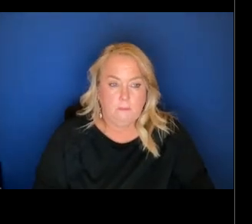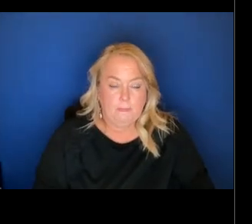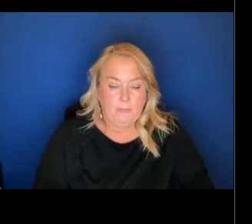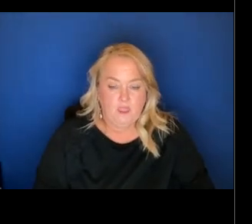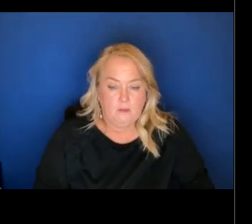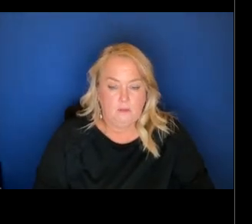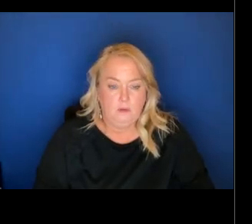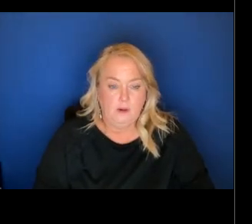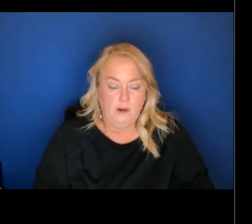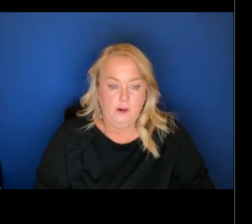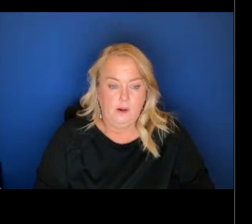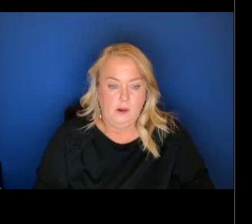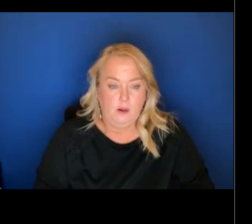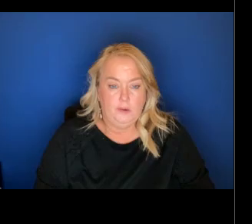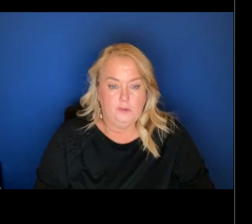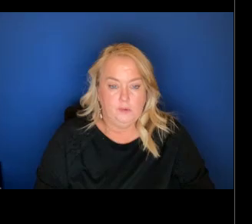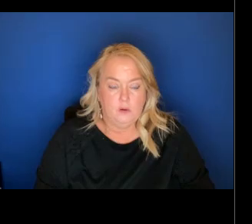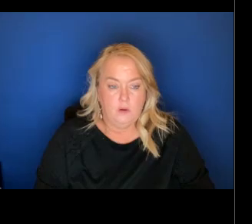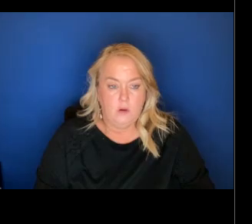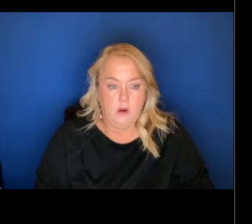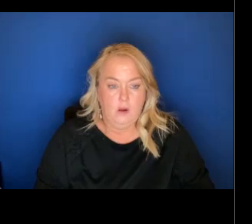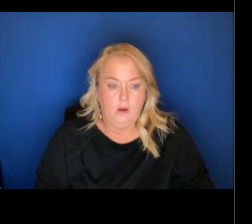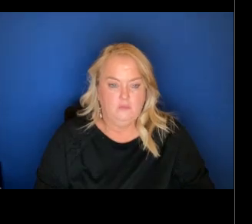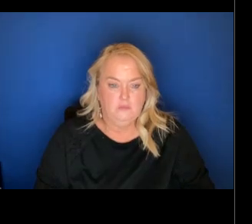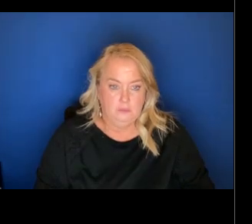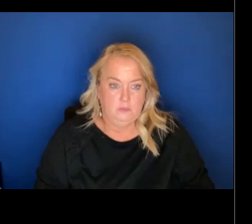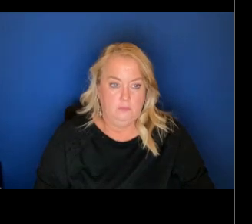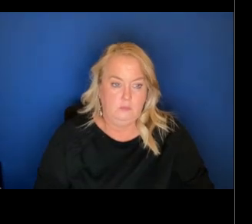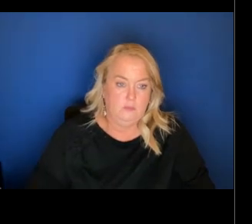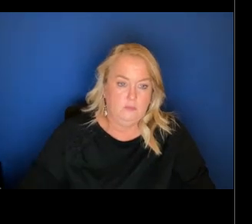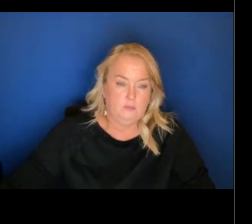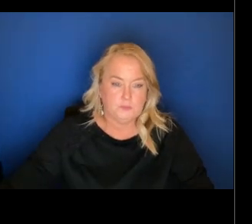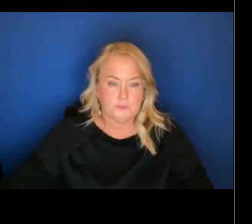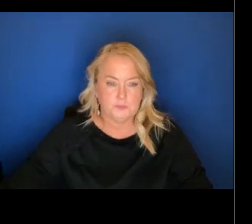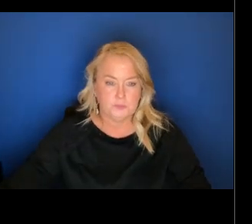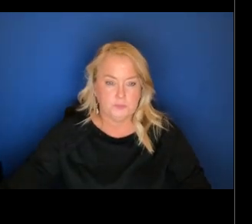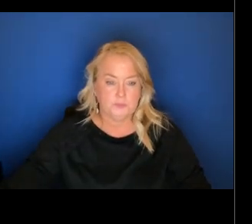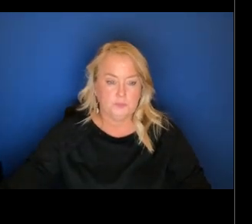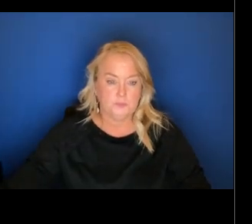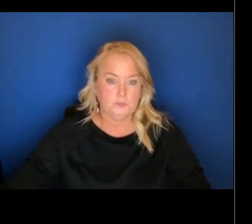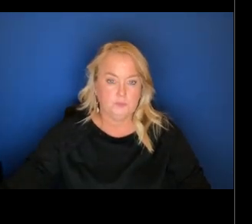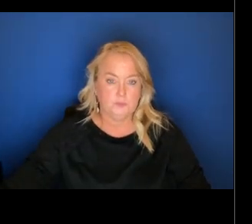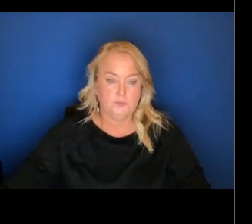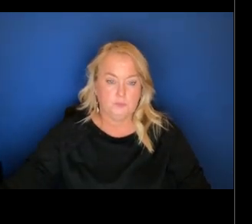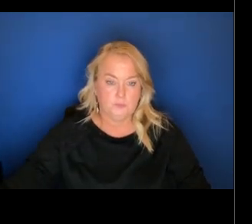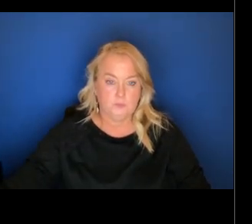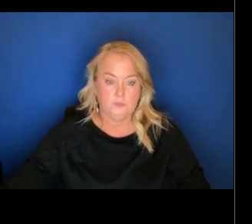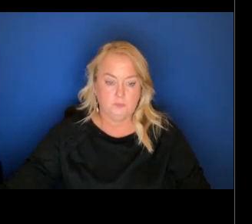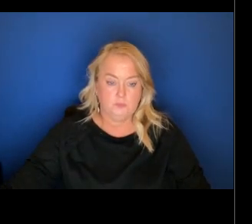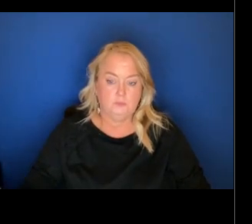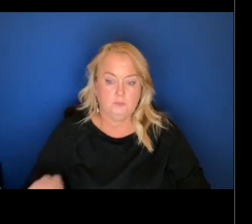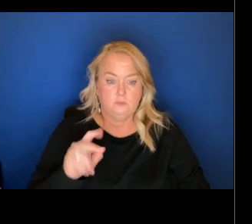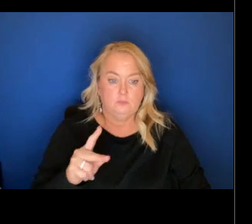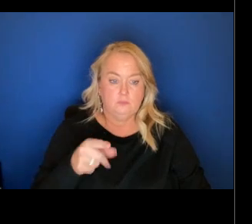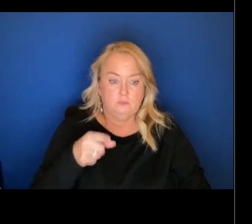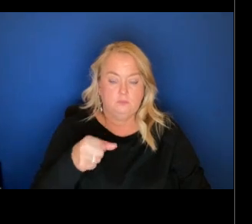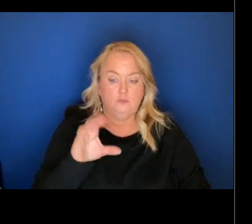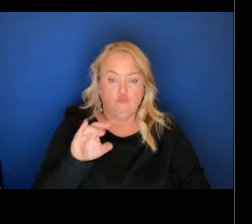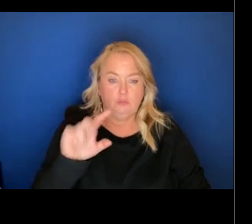And I'll close this poll. And Crystal, I'll let you wrap up this